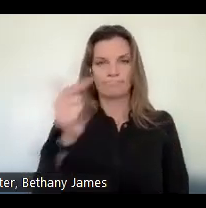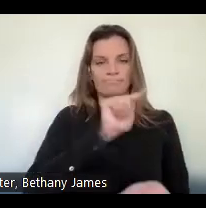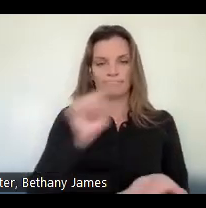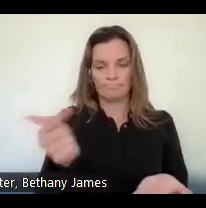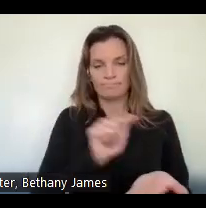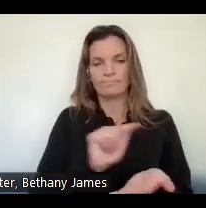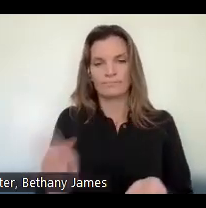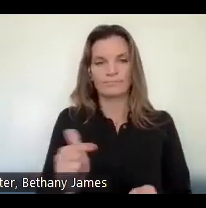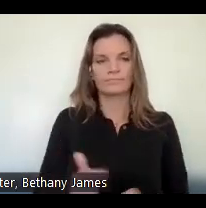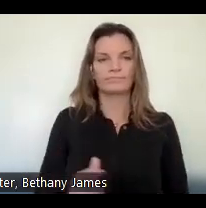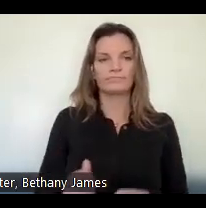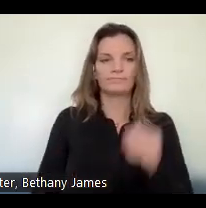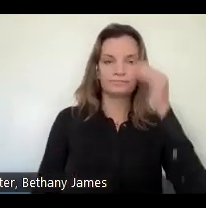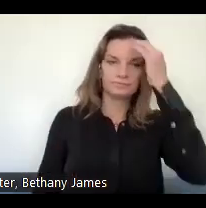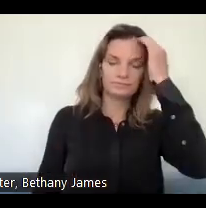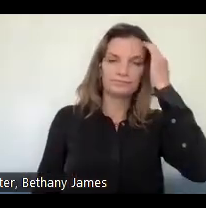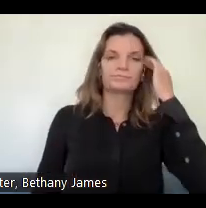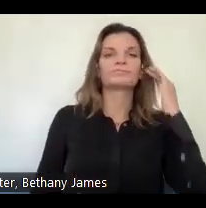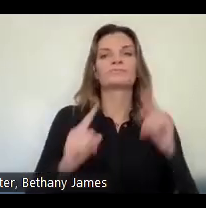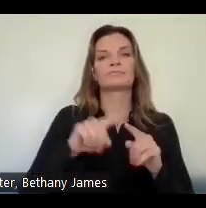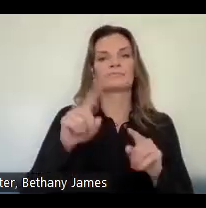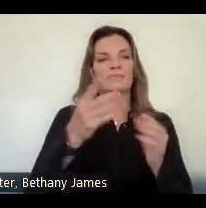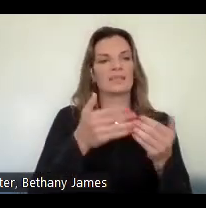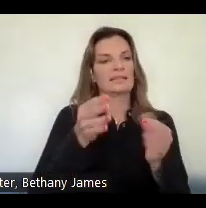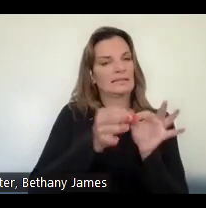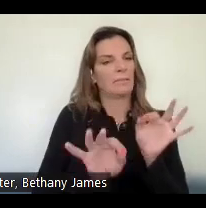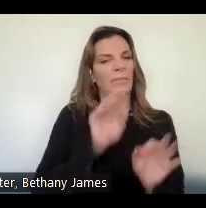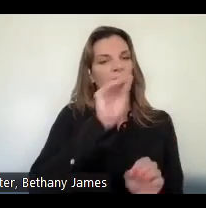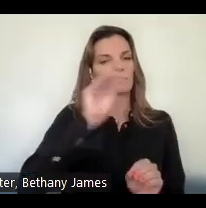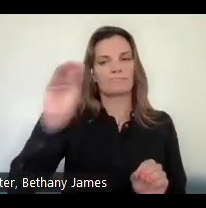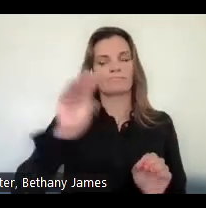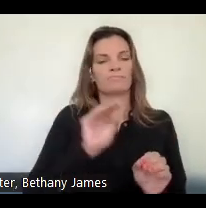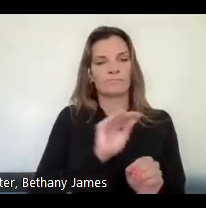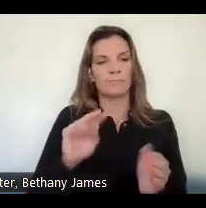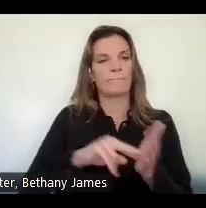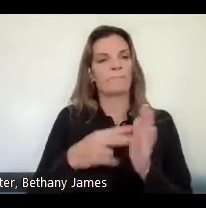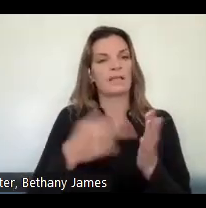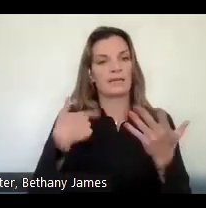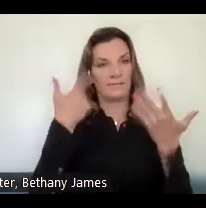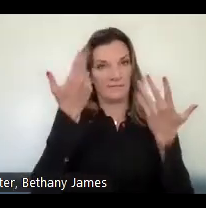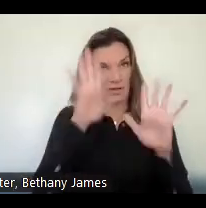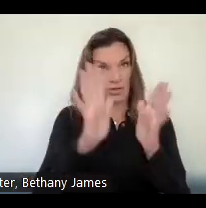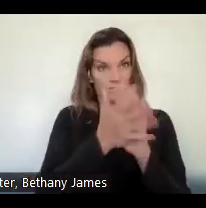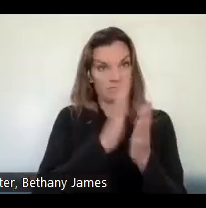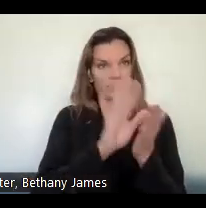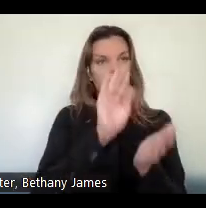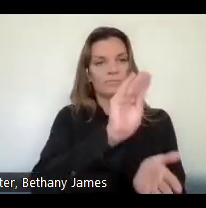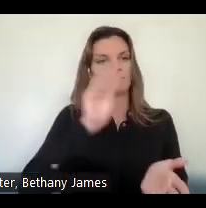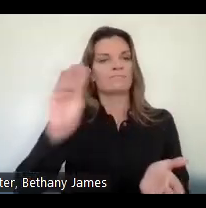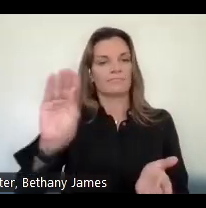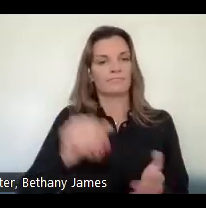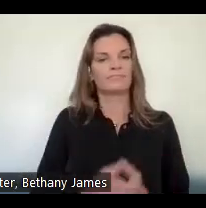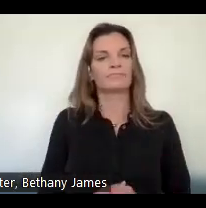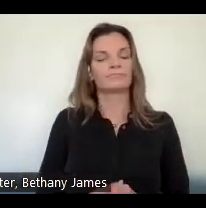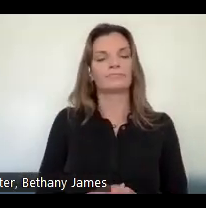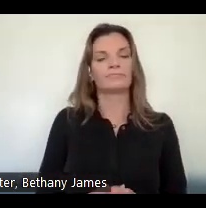a task and then moving it over. It's a very simple process to show that once that's been done. You can also